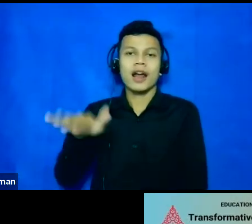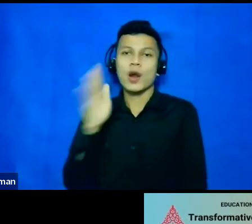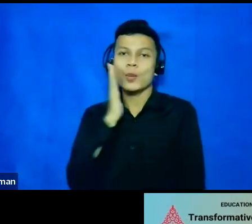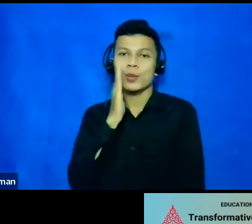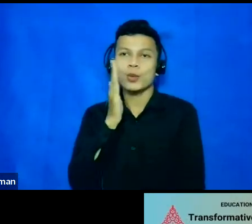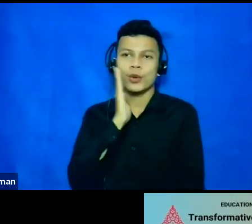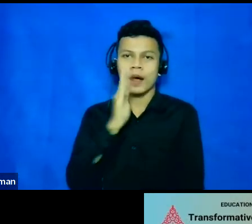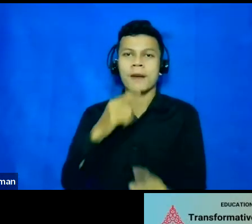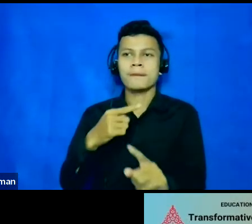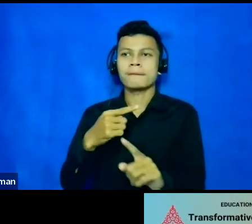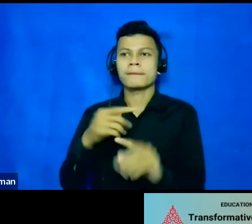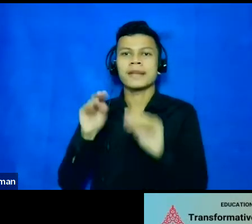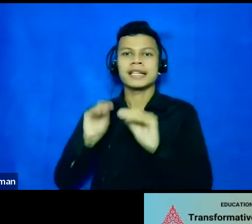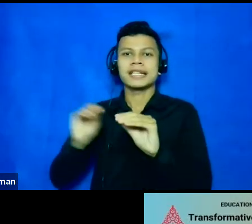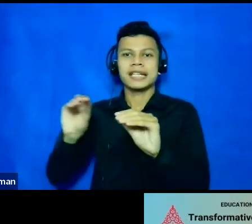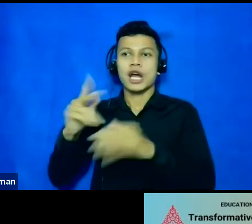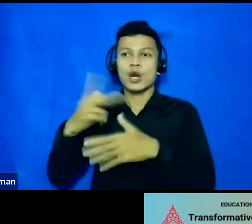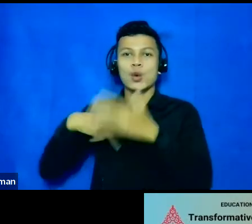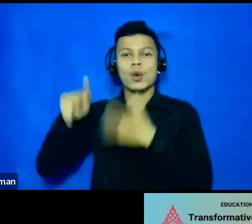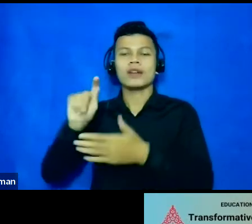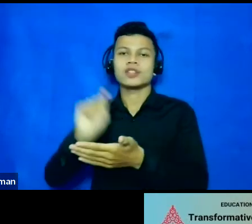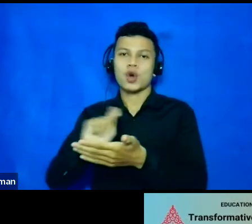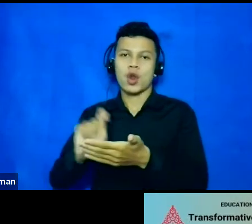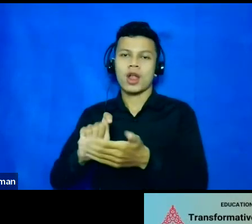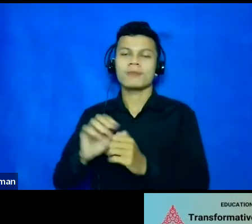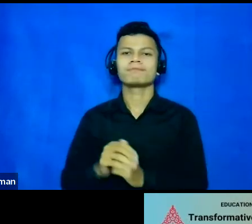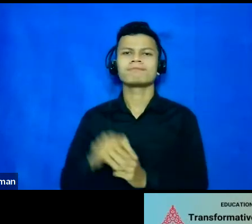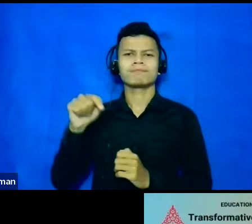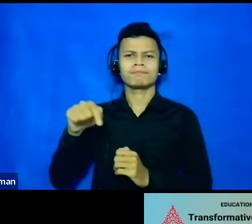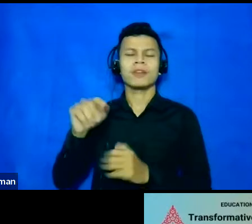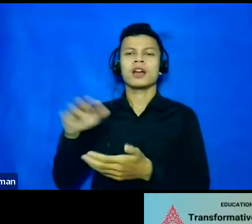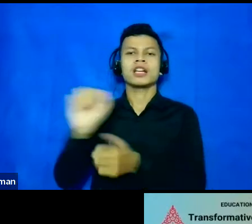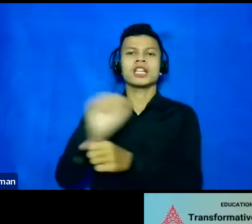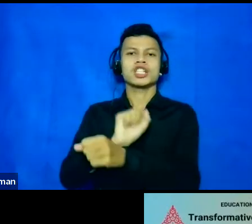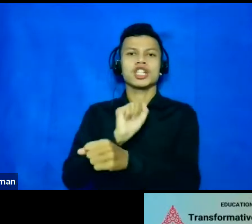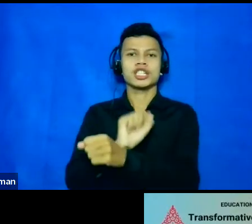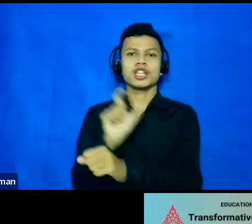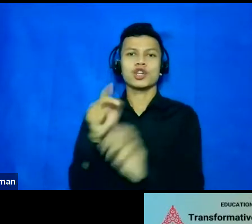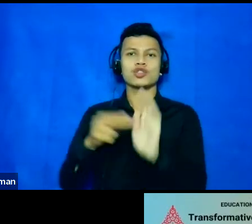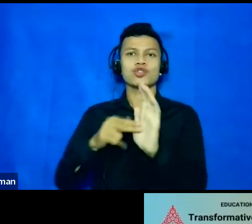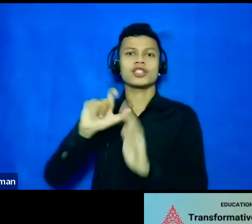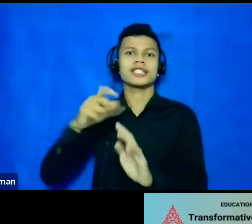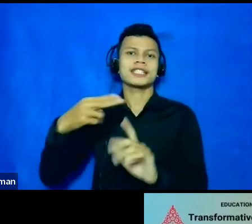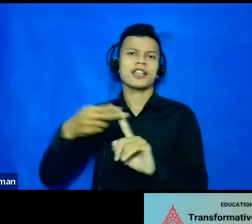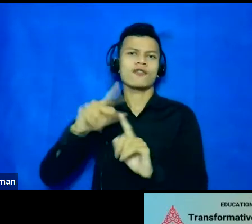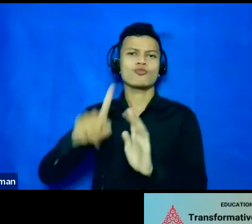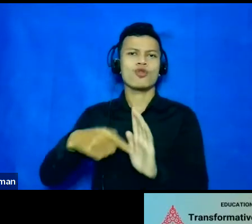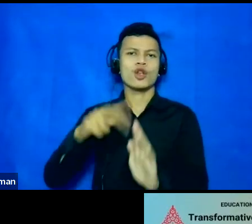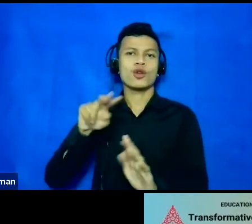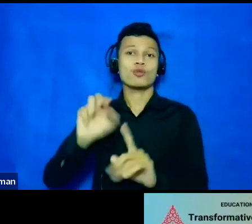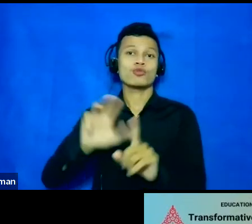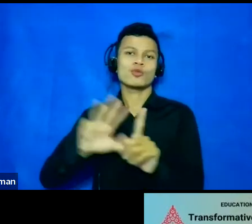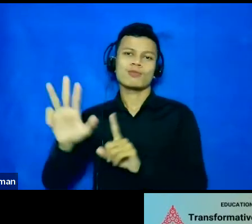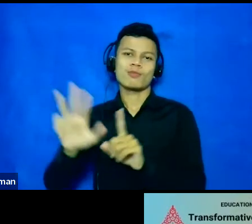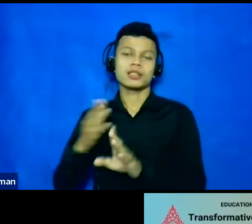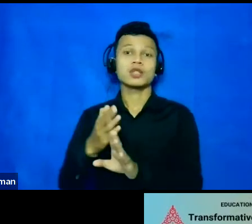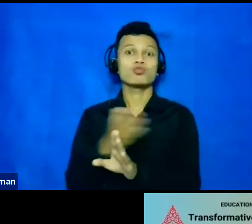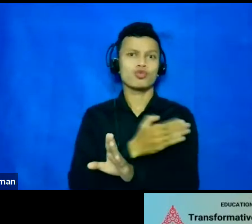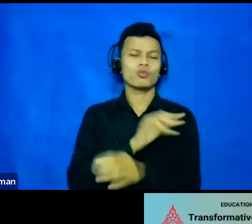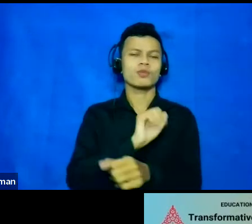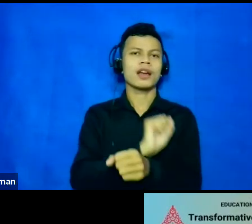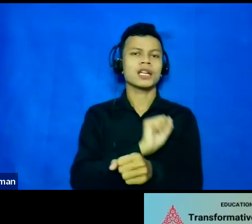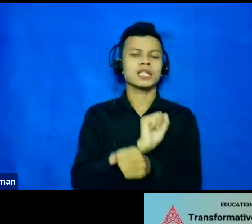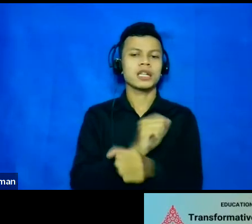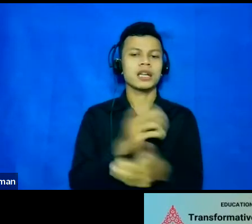headquarters in New York since 2019. And prior to joining UNICEF, Rachel worked at the World Bank's Education